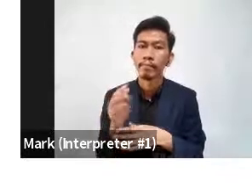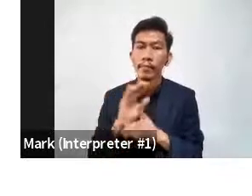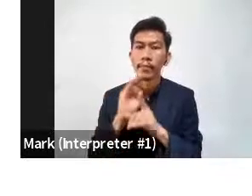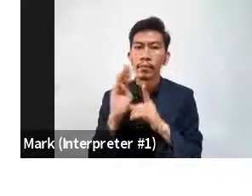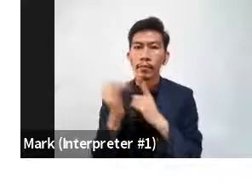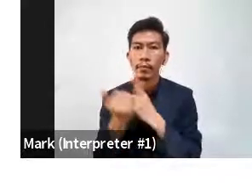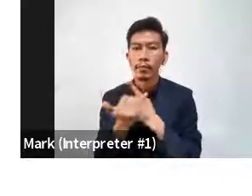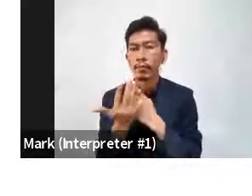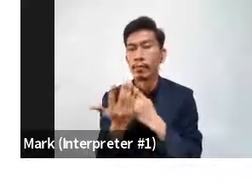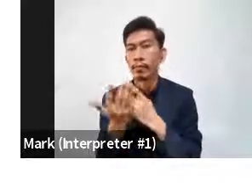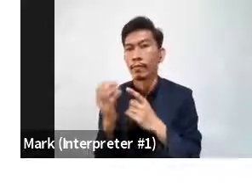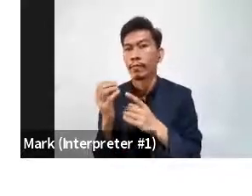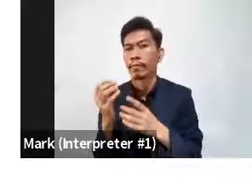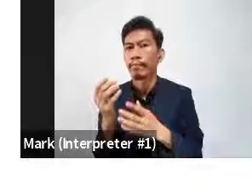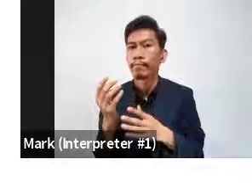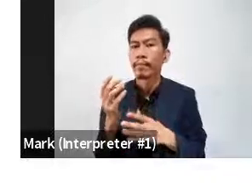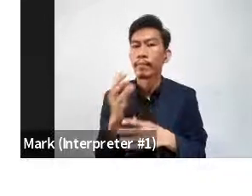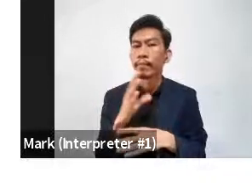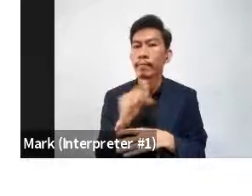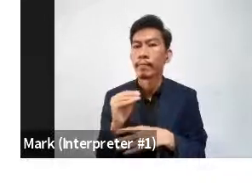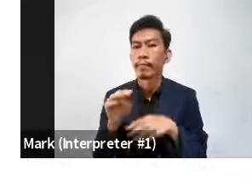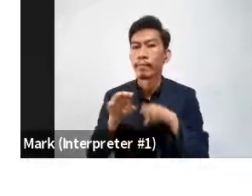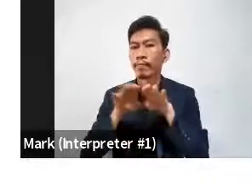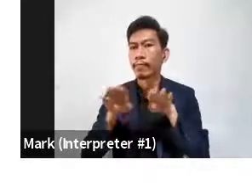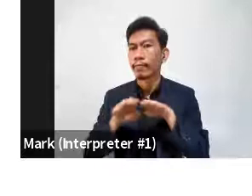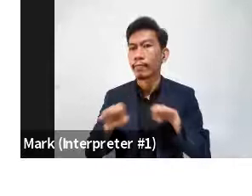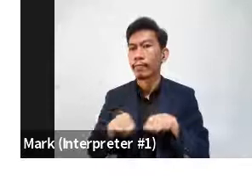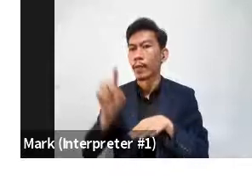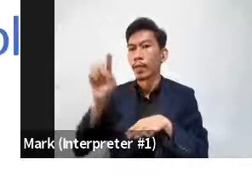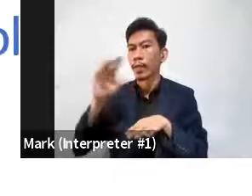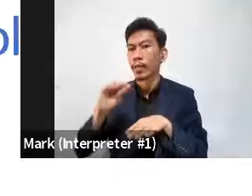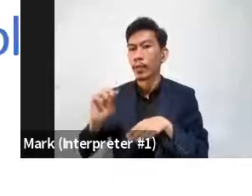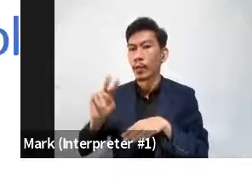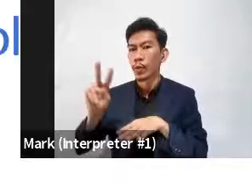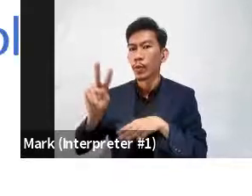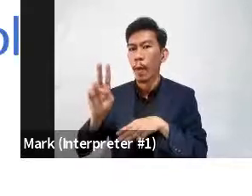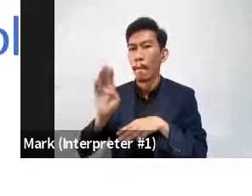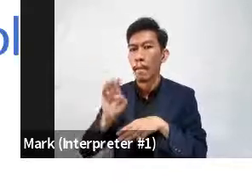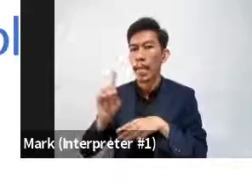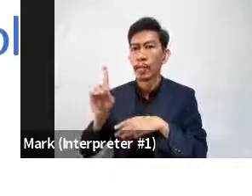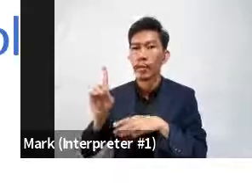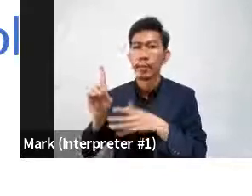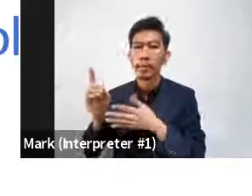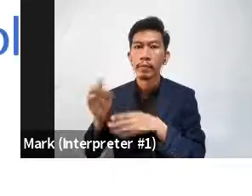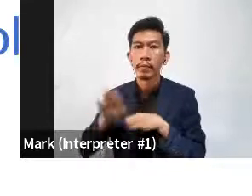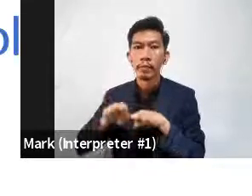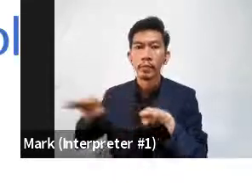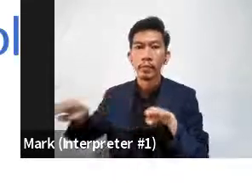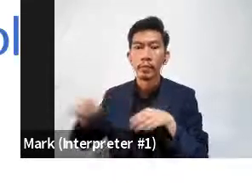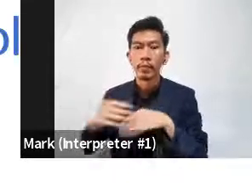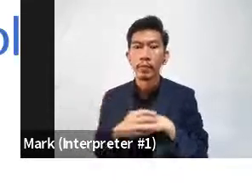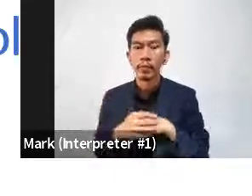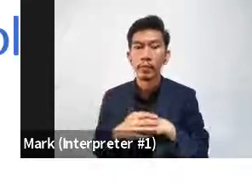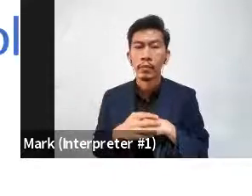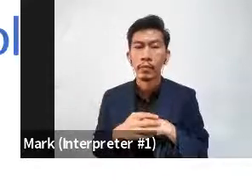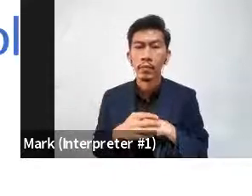2 beds. So basically, and this is for CT scan and MRI.